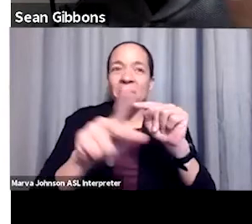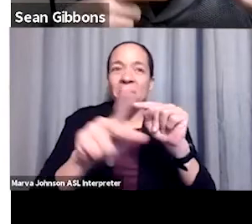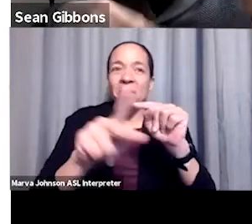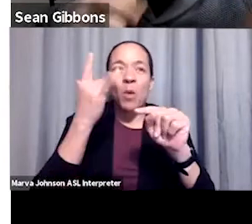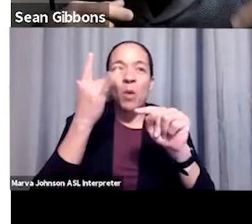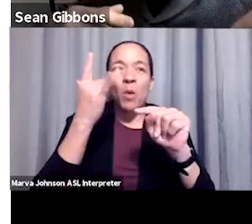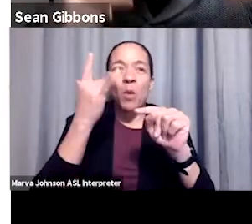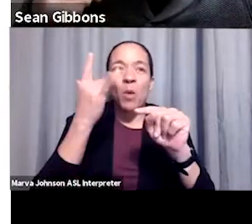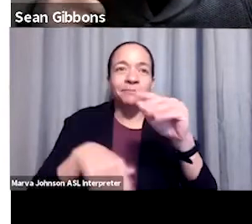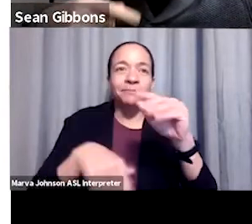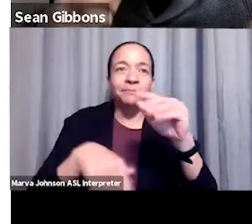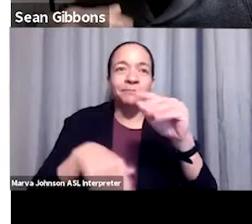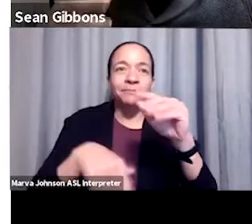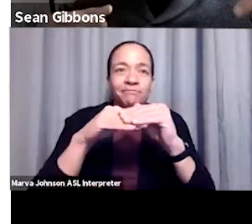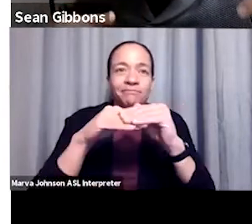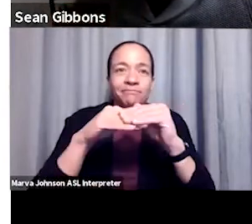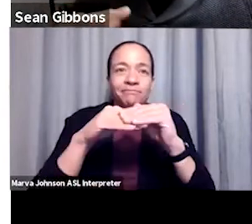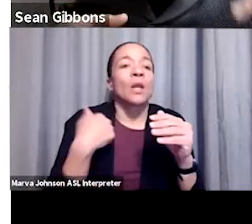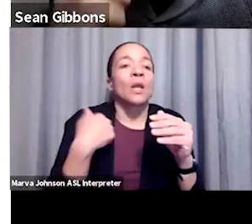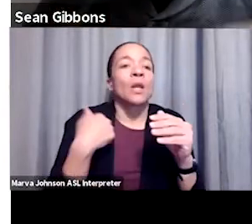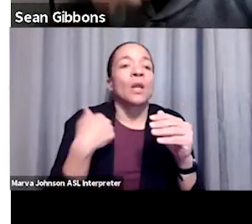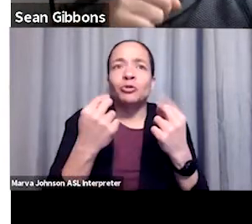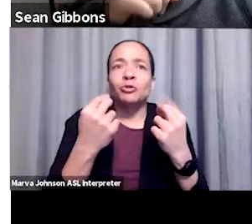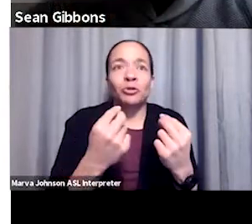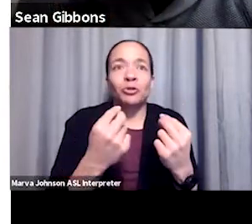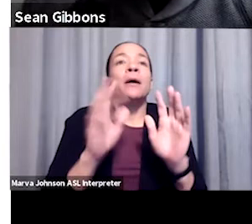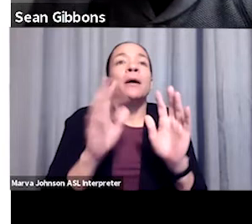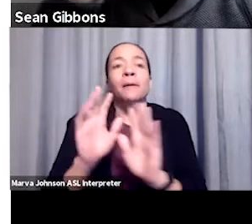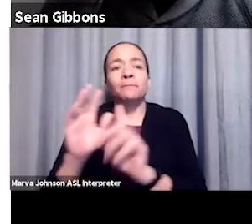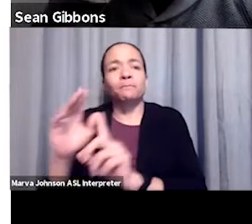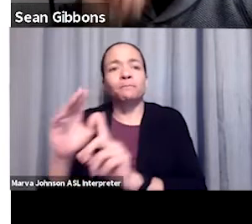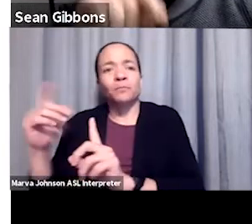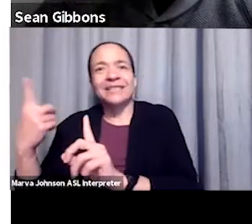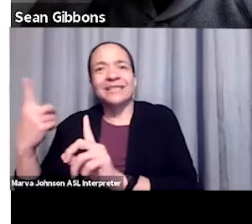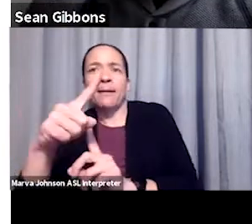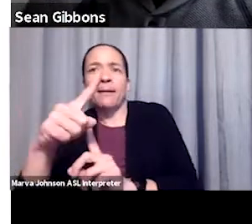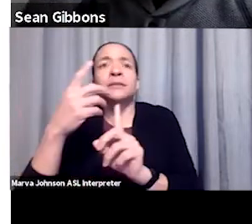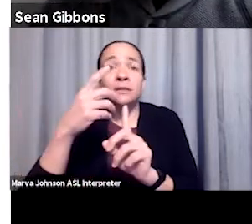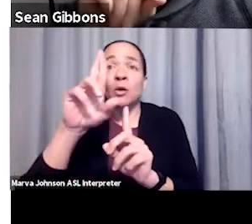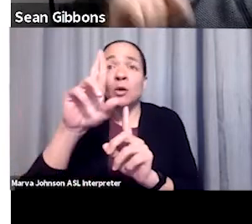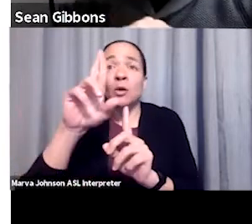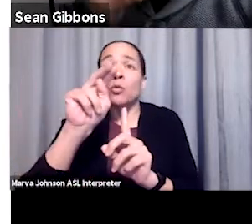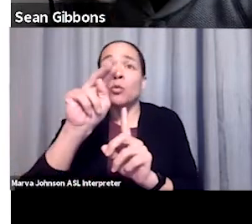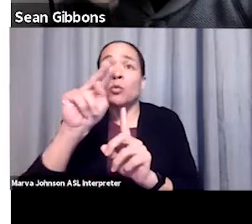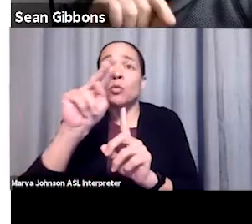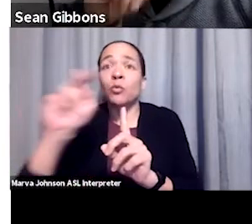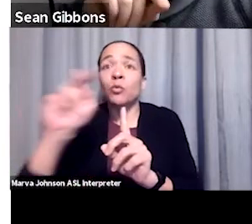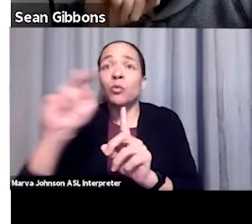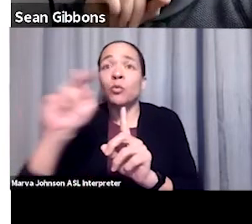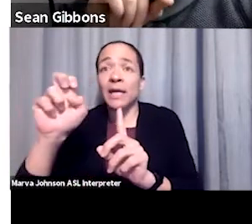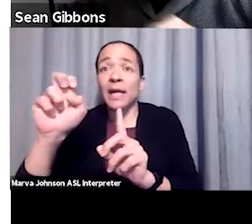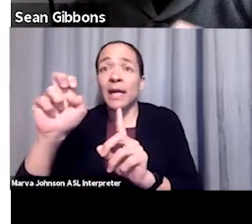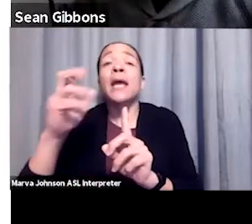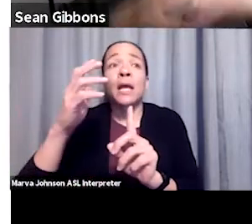we usually have these things turned around in about 24 hours. But Renee, I'm going to pick on you. If you would, why don't you join me in a habit that we've had at the network